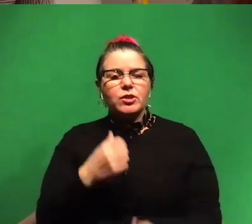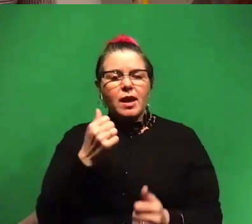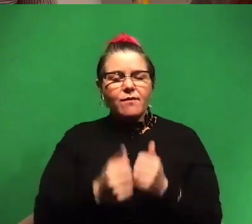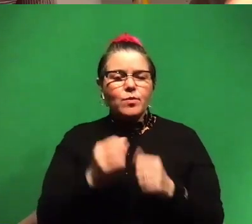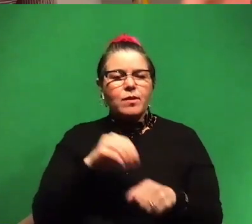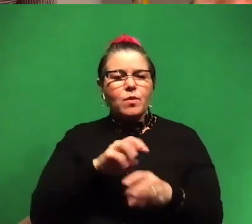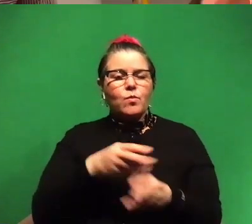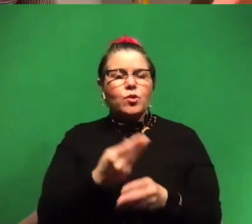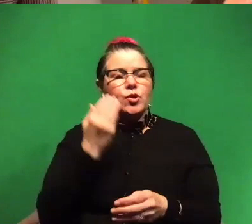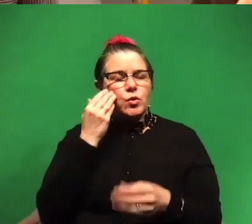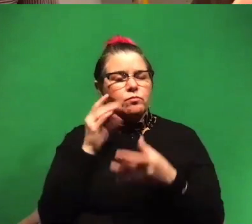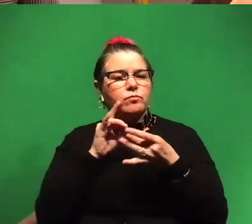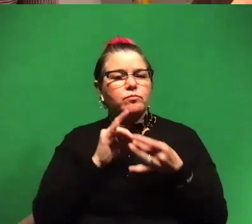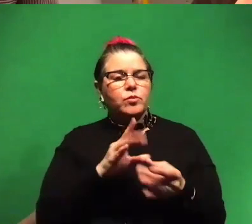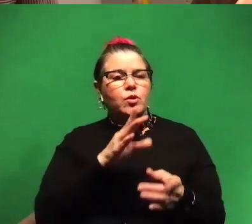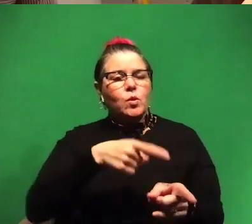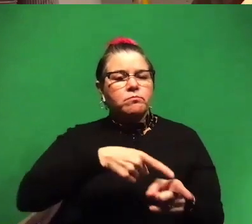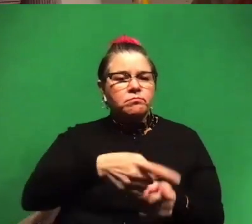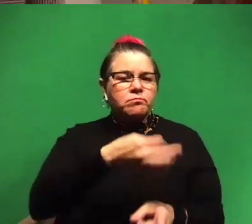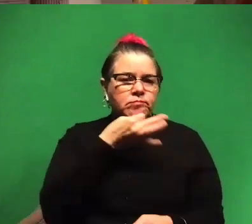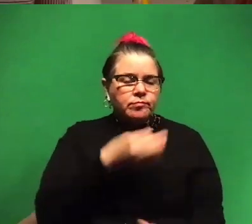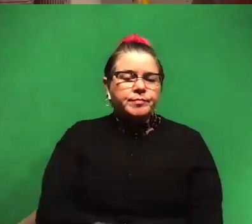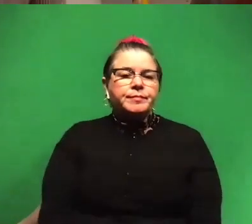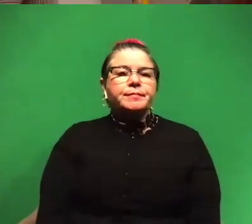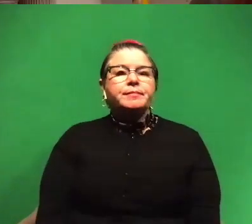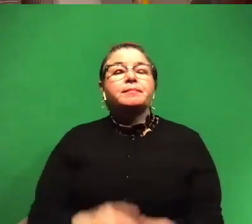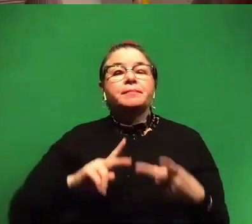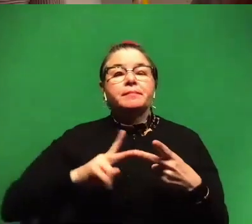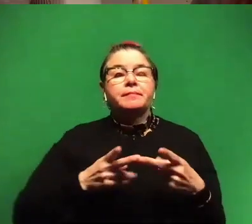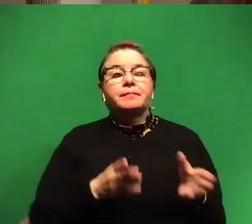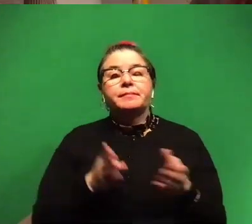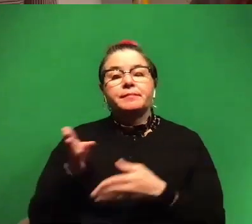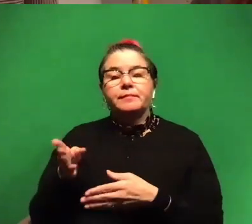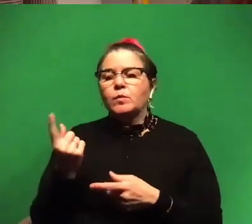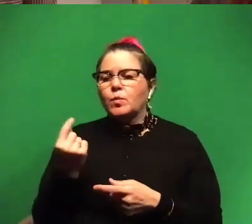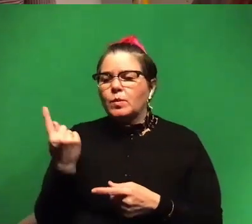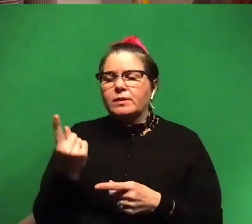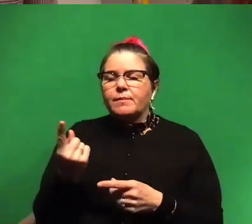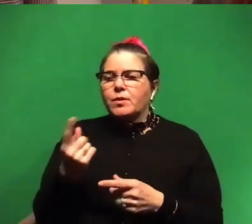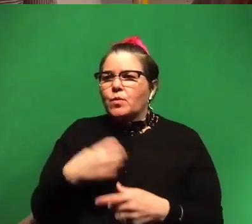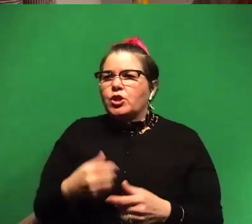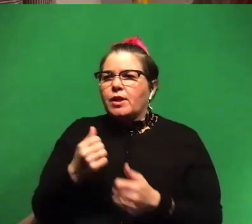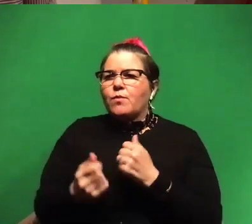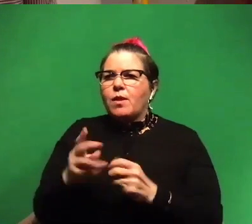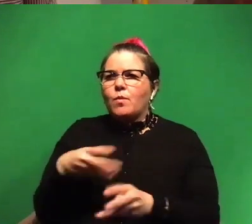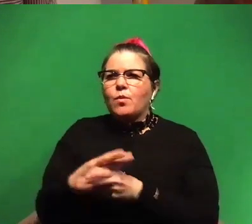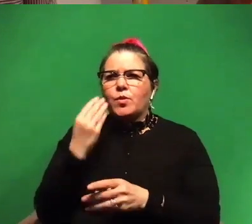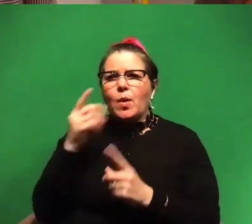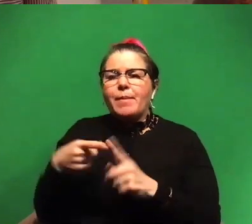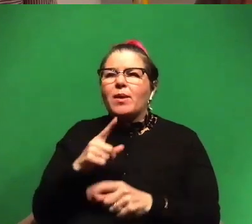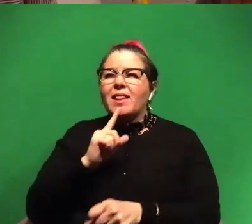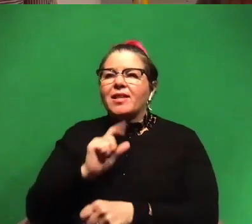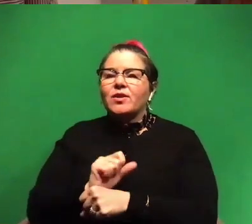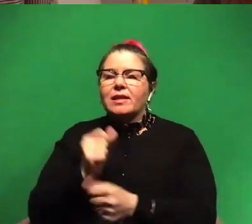world knew related to your area of expertise? And the other question is, what's something that you wish everybody in the world knew about